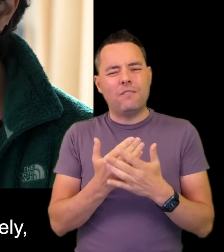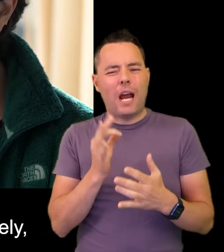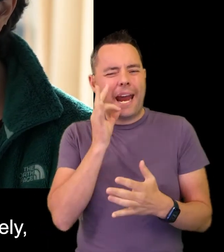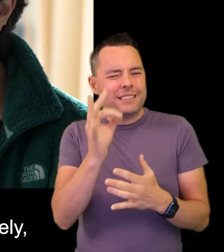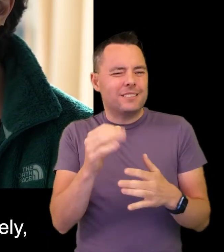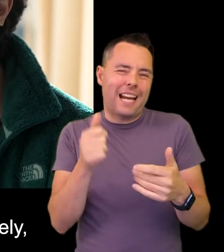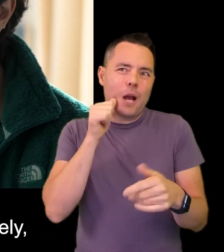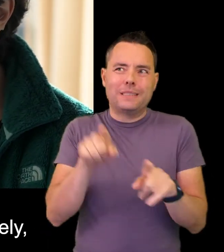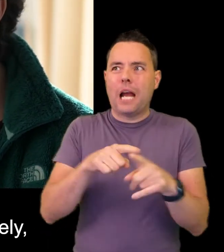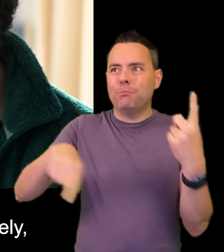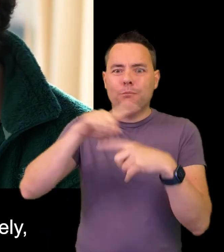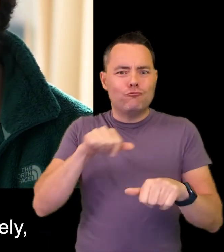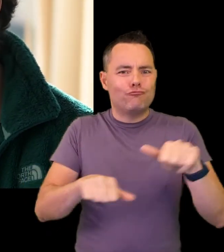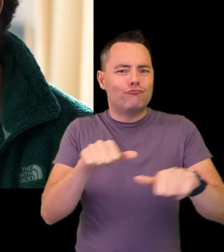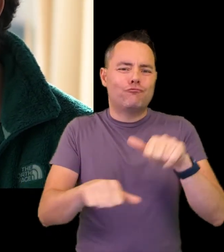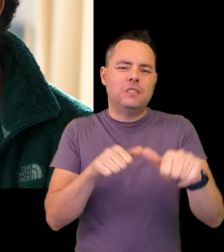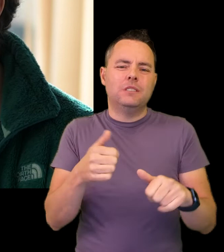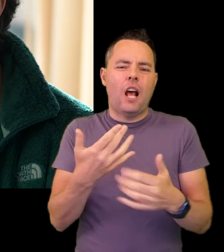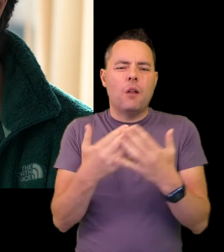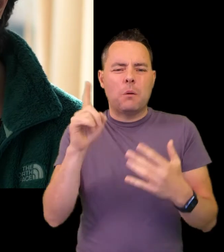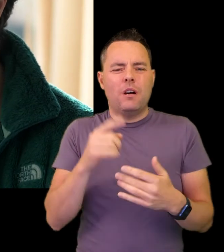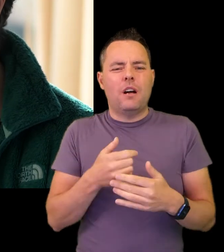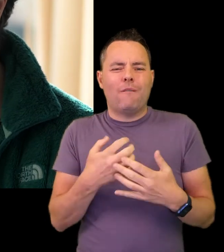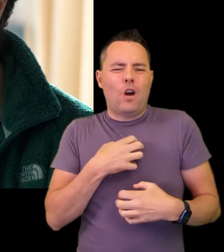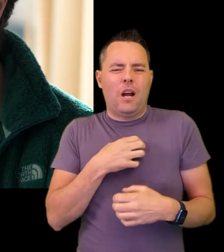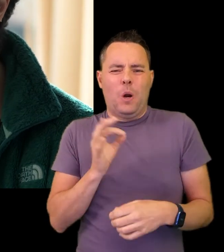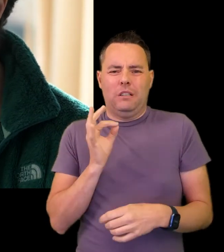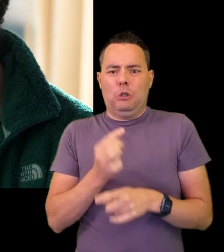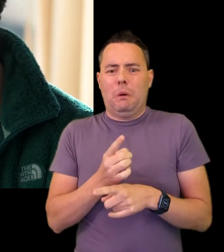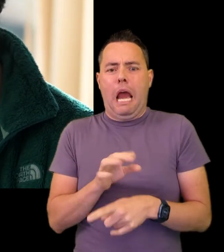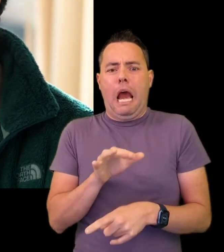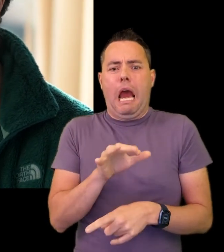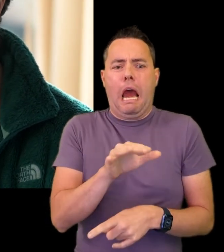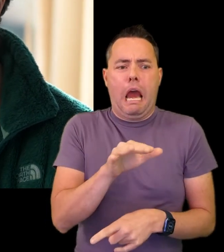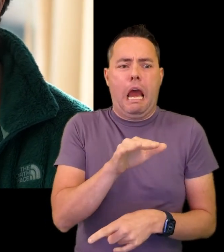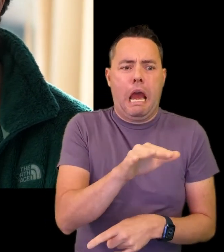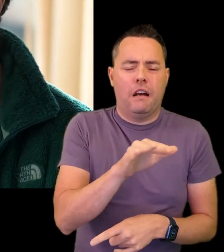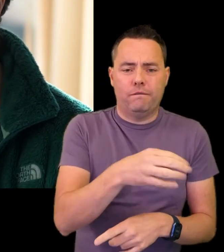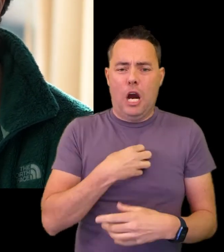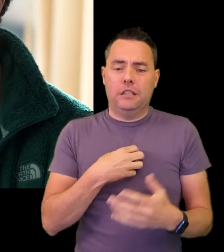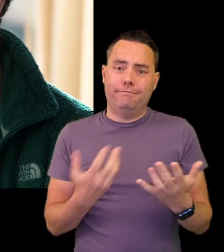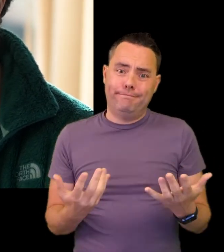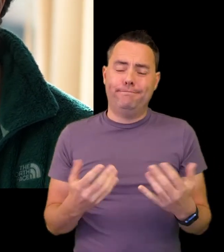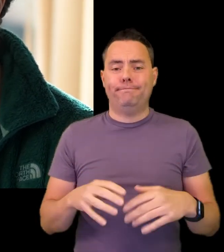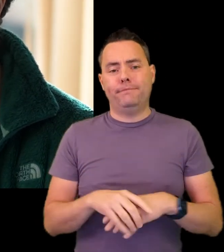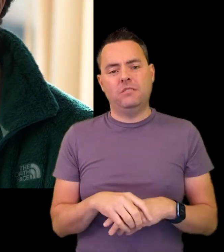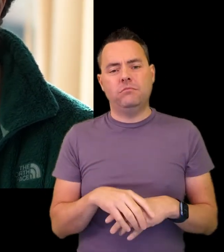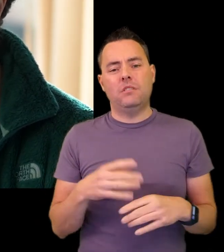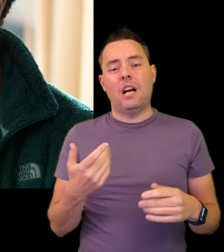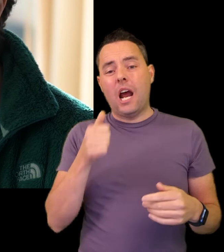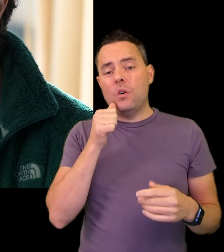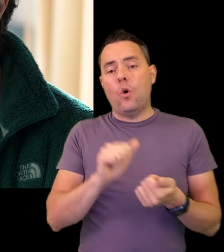feel safe enough to ask that routinely, but people seem almost frightened to talk about it.